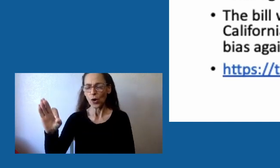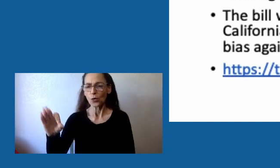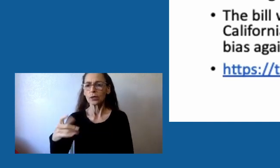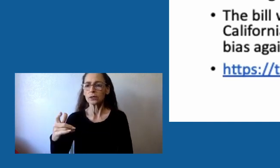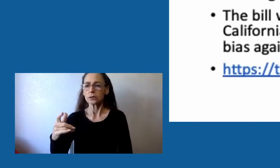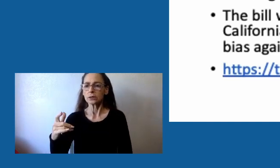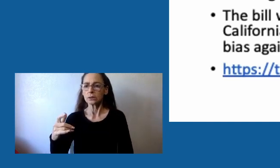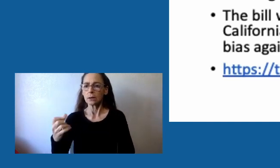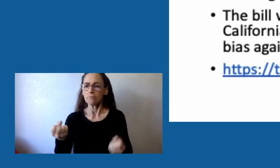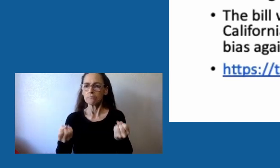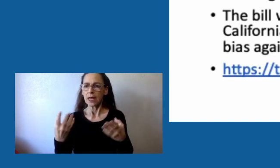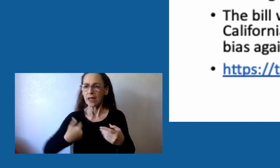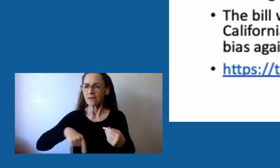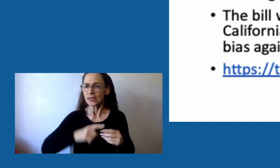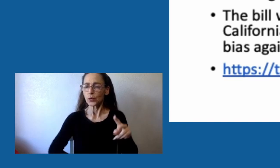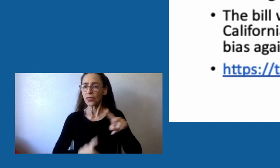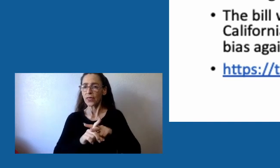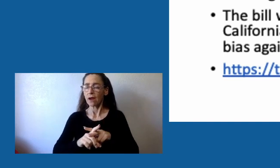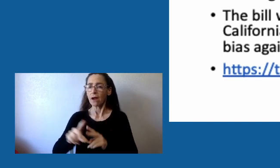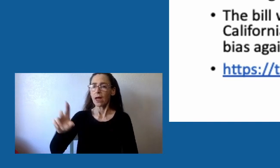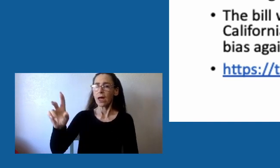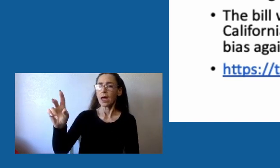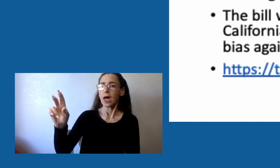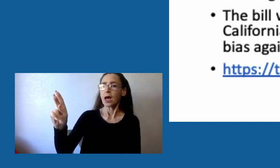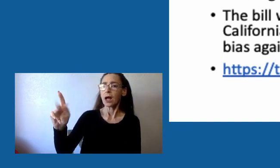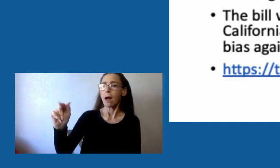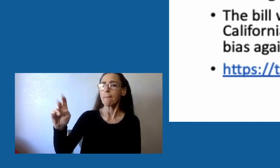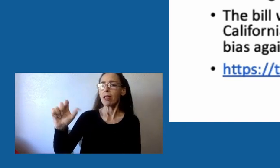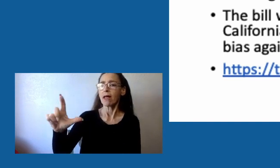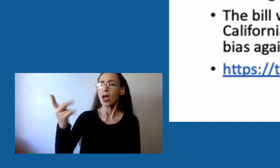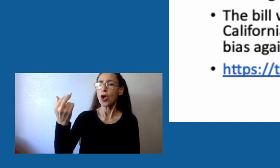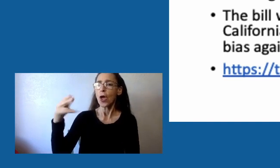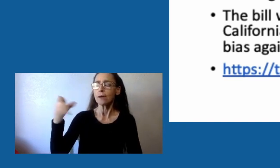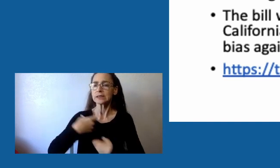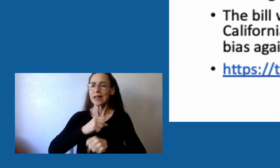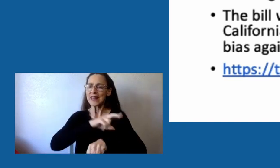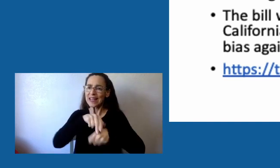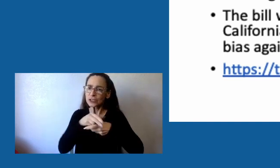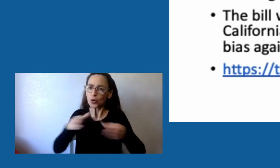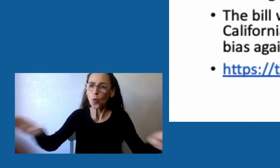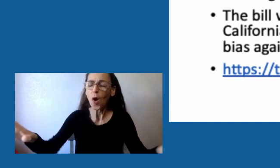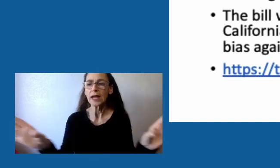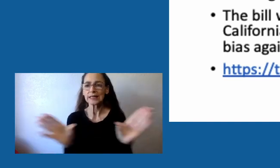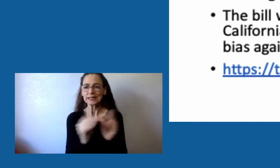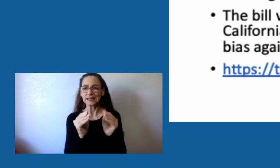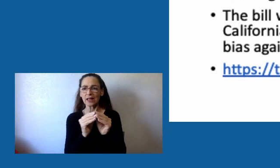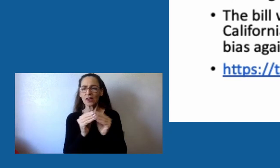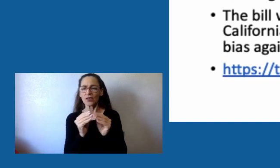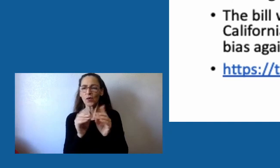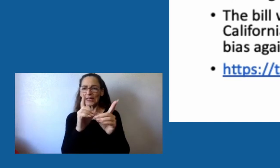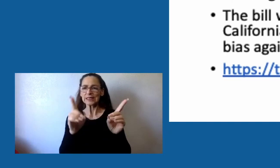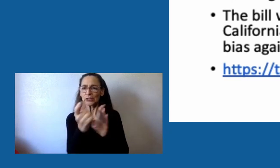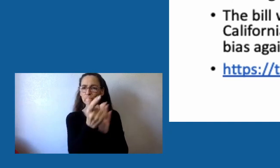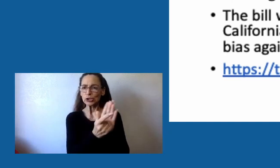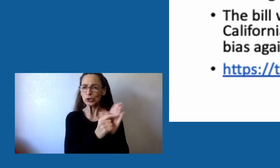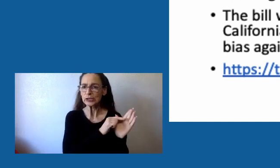Many of us were there and present there. She also convened a nationwide summit for district attorneys across the country